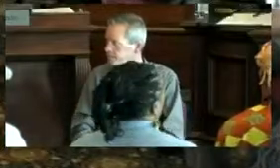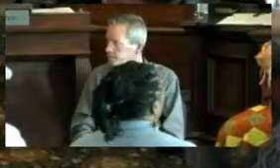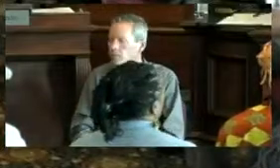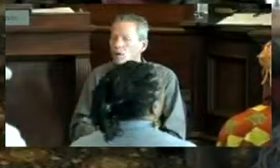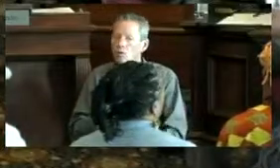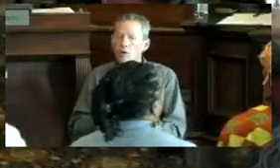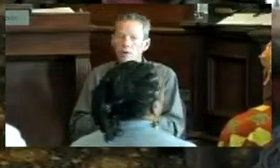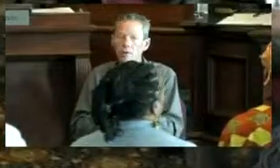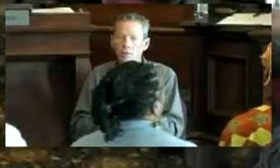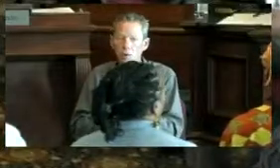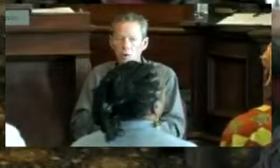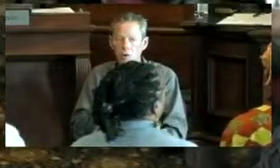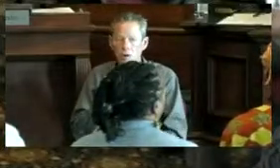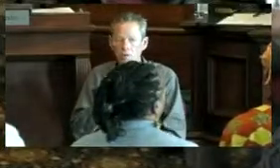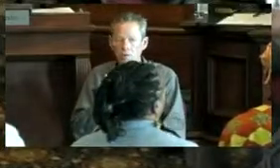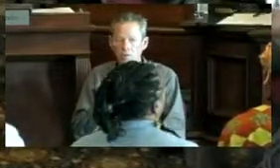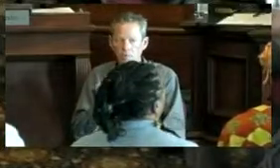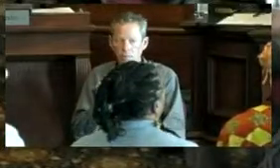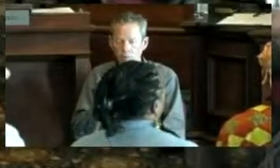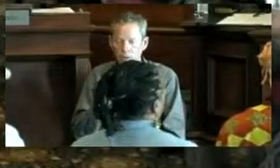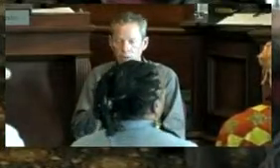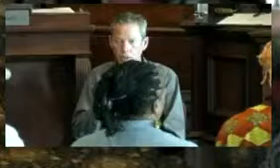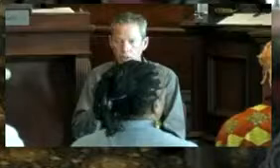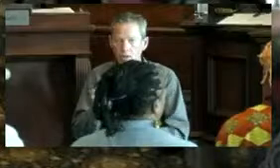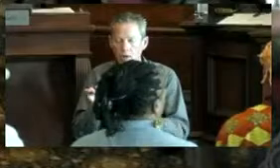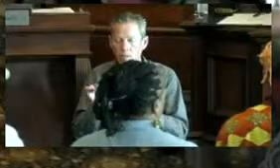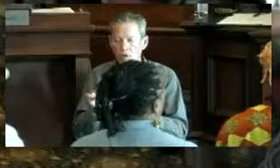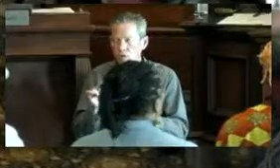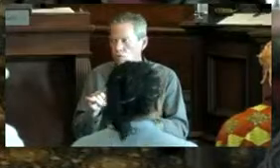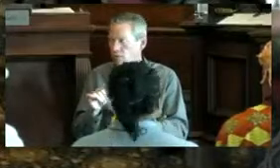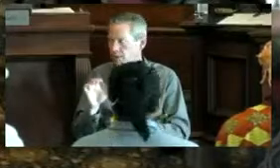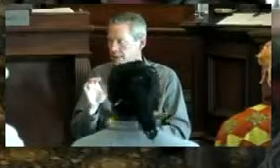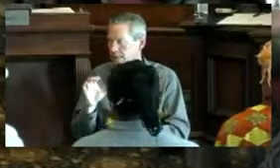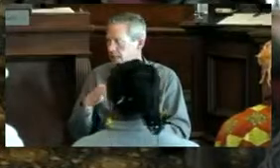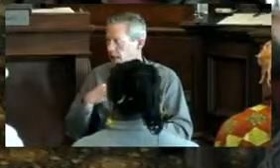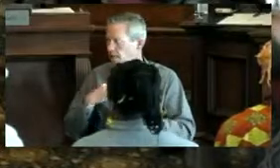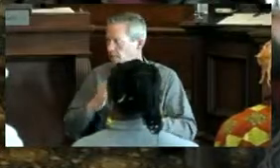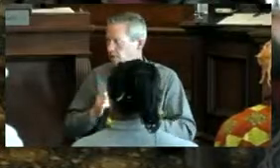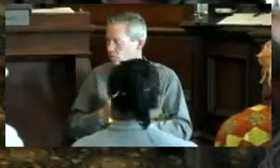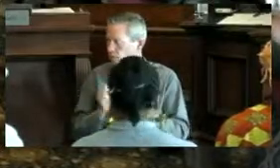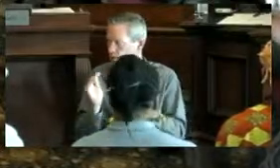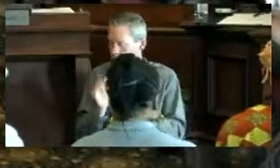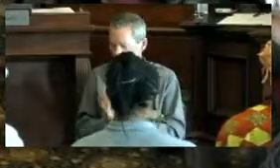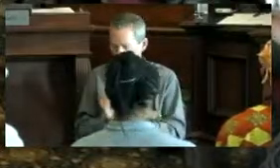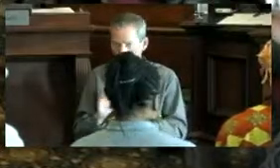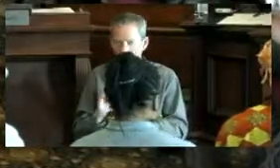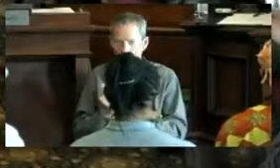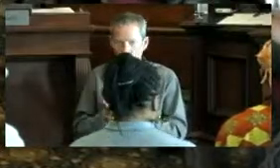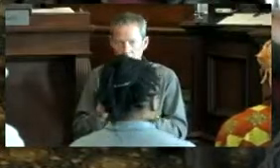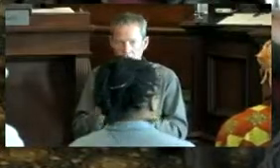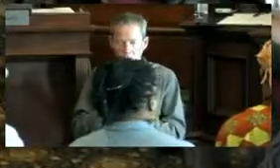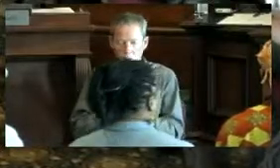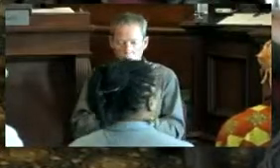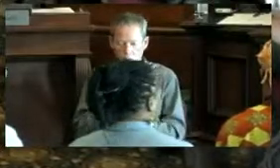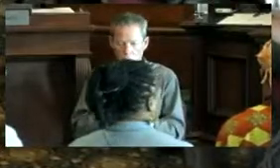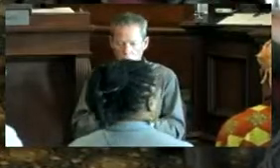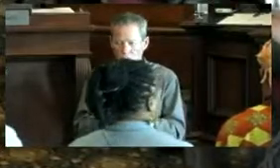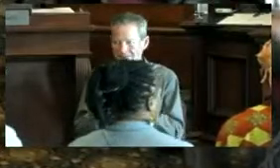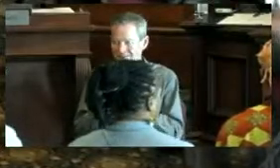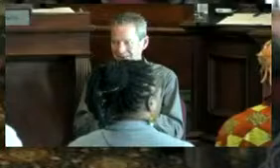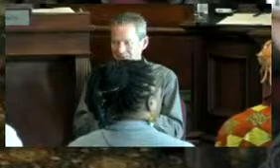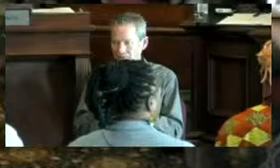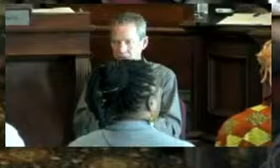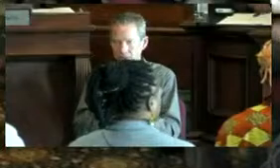supported 140 potential C applicants with small groups and one-on-one technical